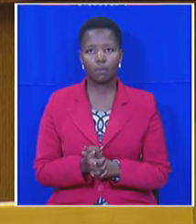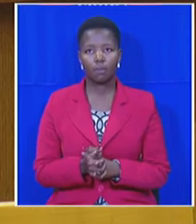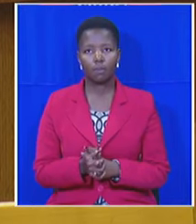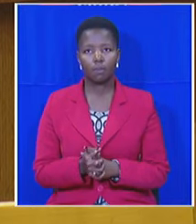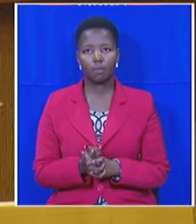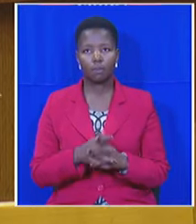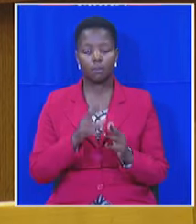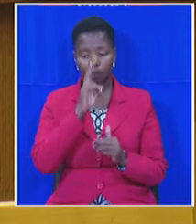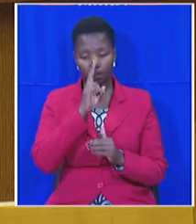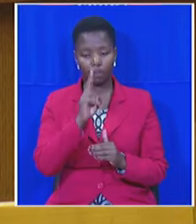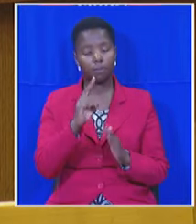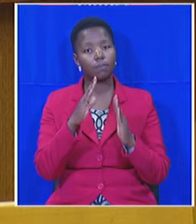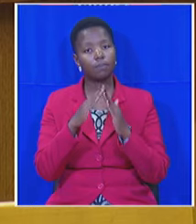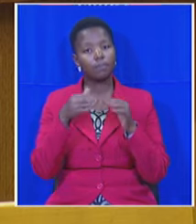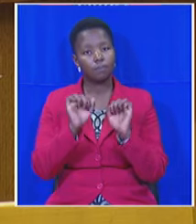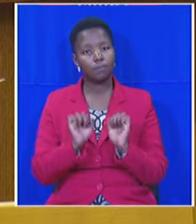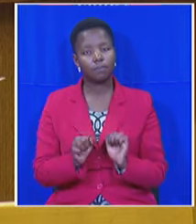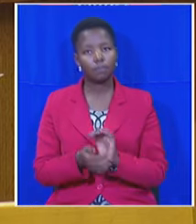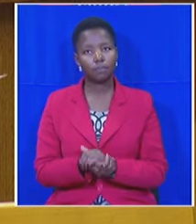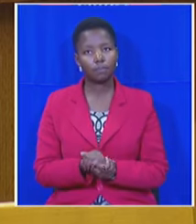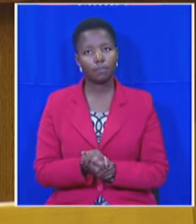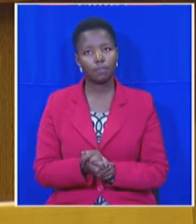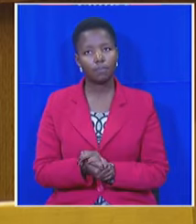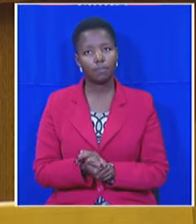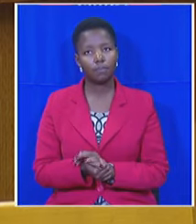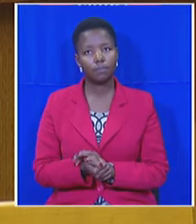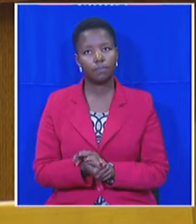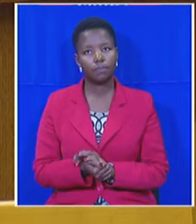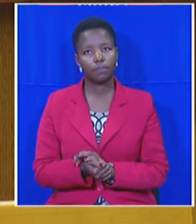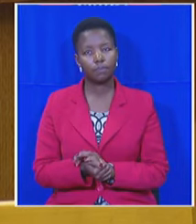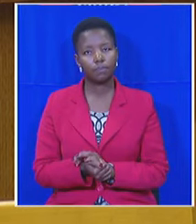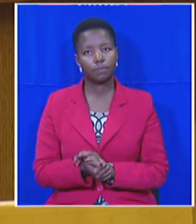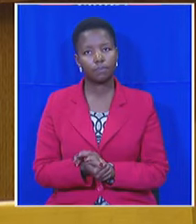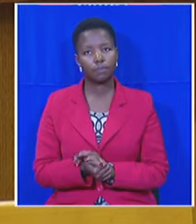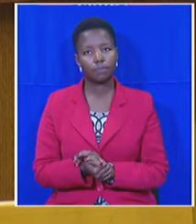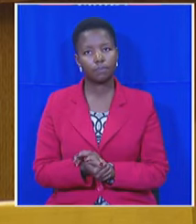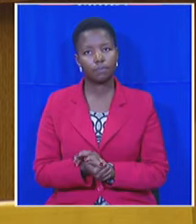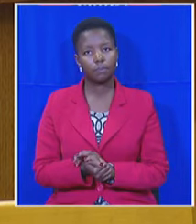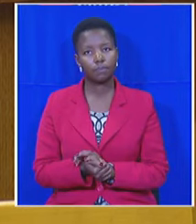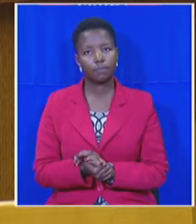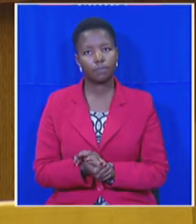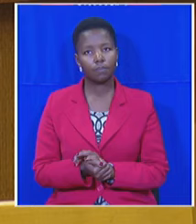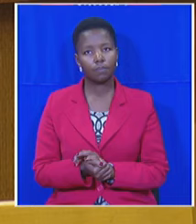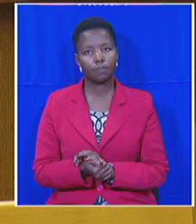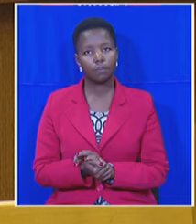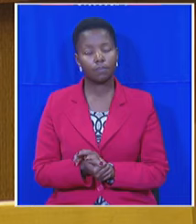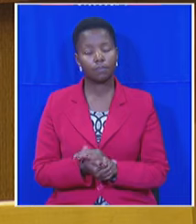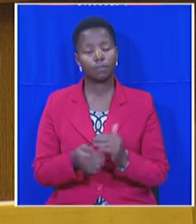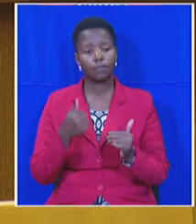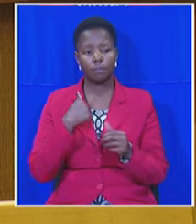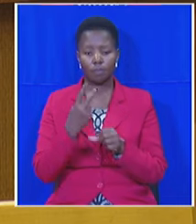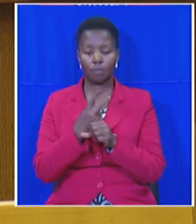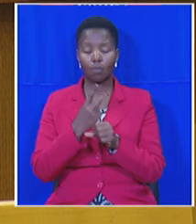Honourable House Chair, you know, we talk of fraud, we talk